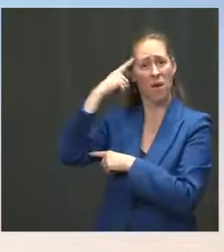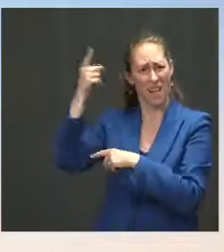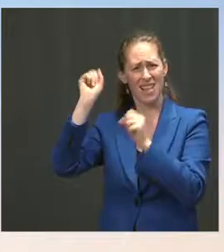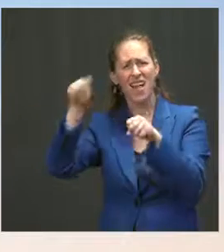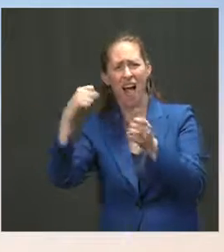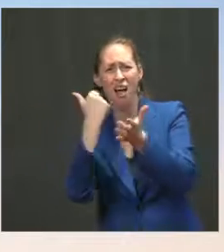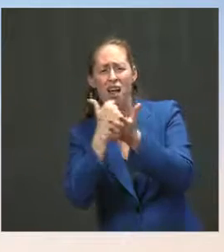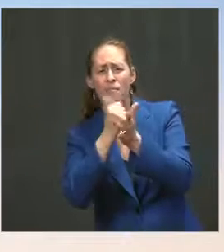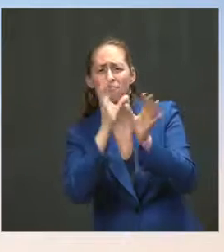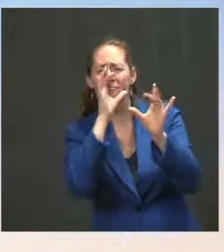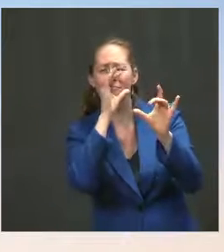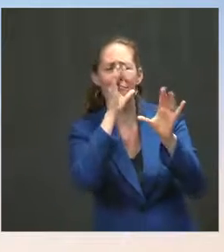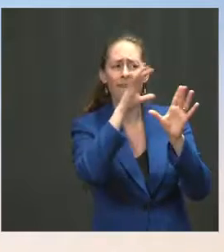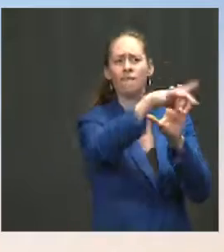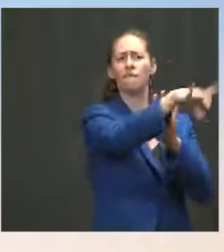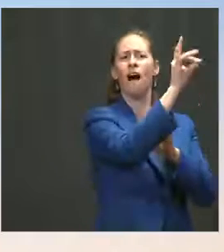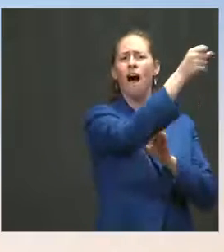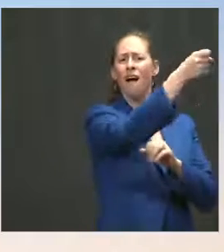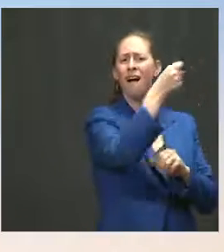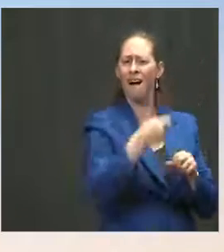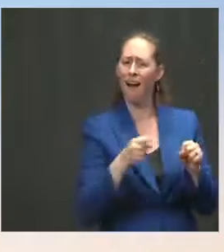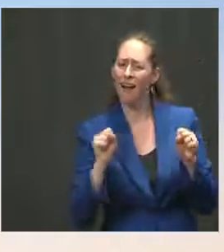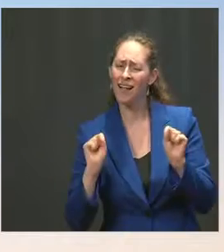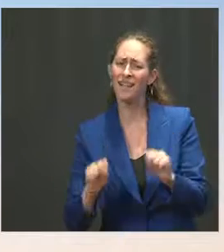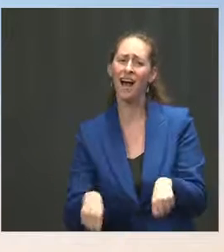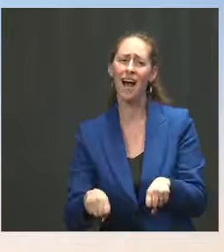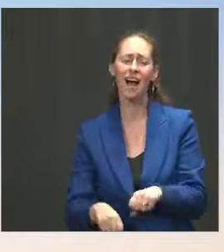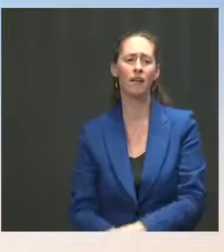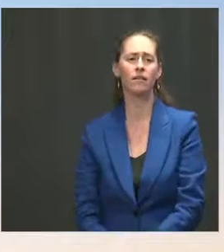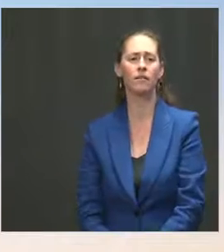walk free. They must have President Biden's